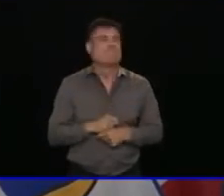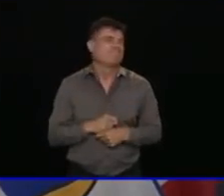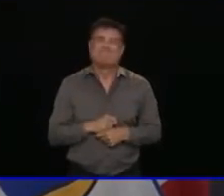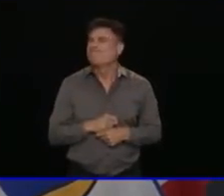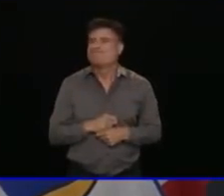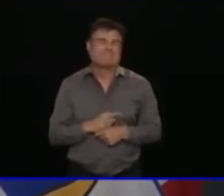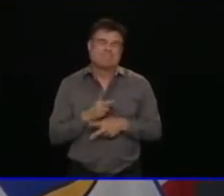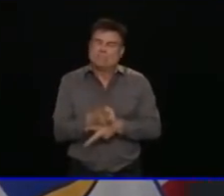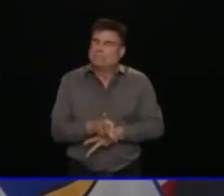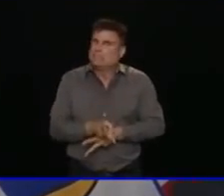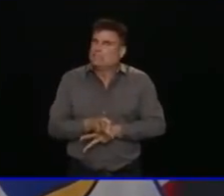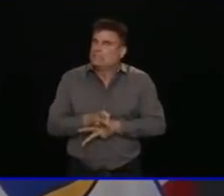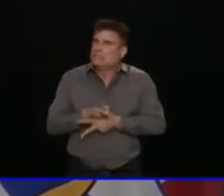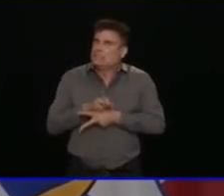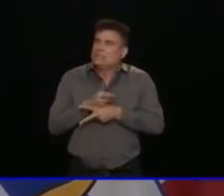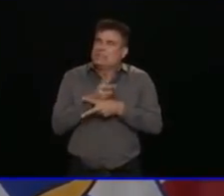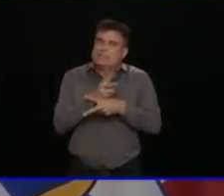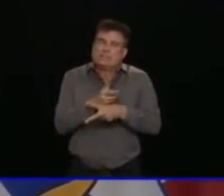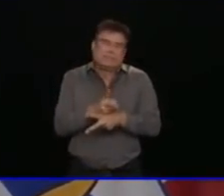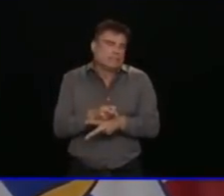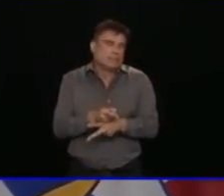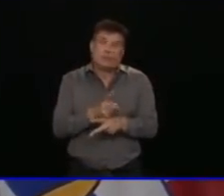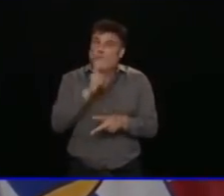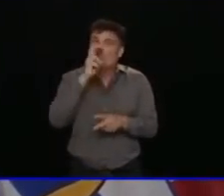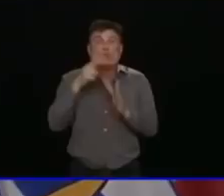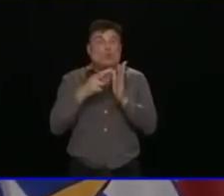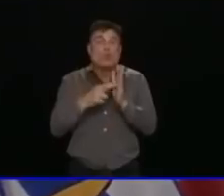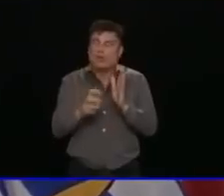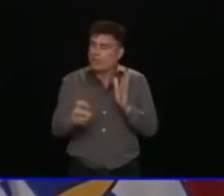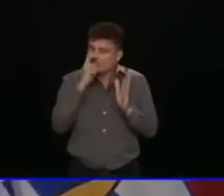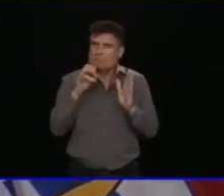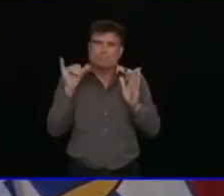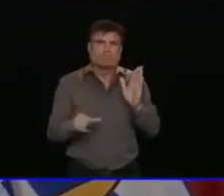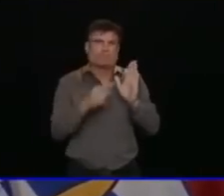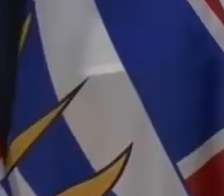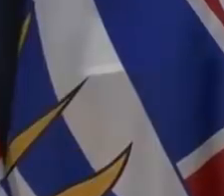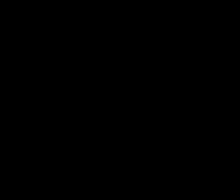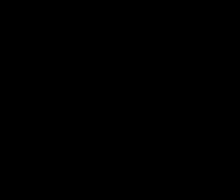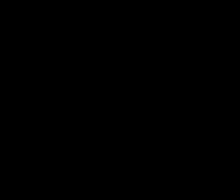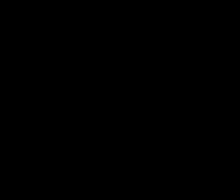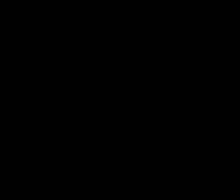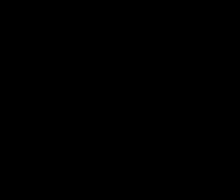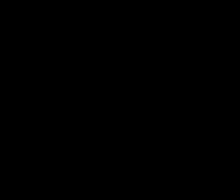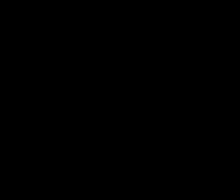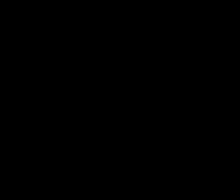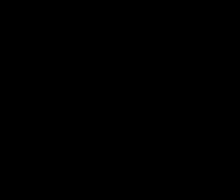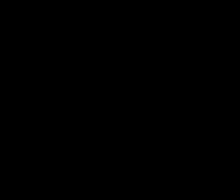States. With that, thank you very much, and look forward to seeing you Thursday. Follow up, hang on.